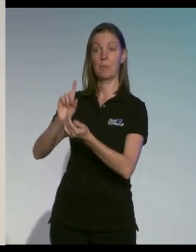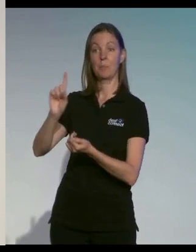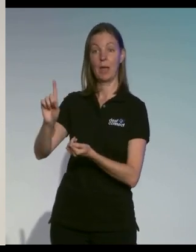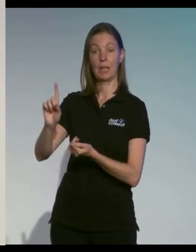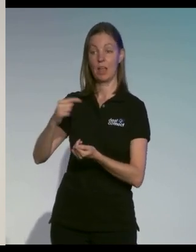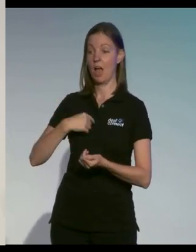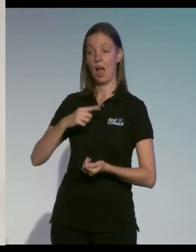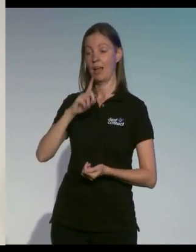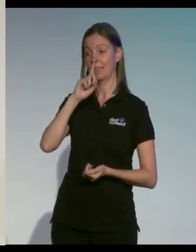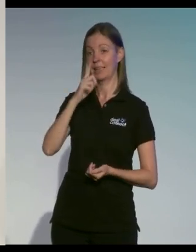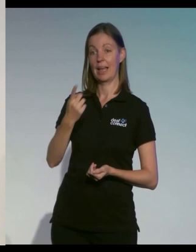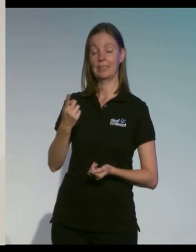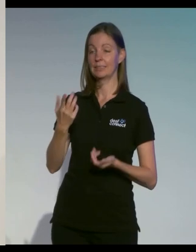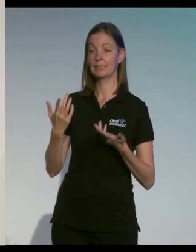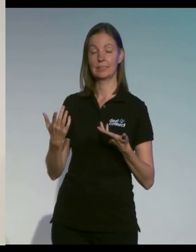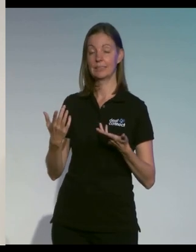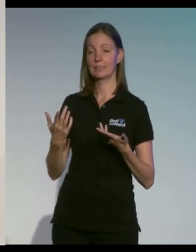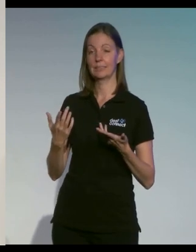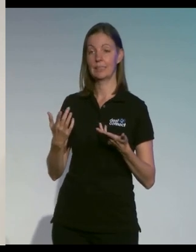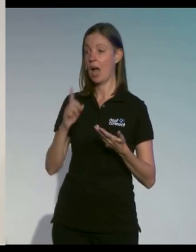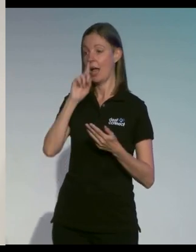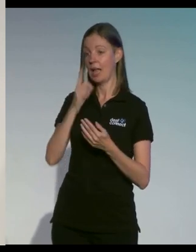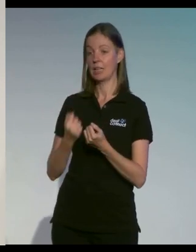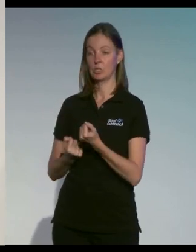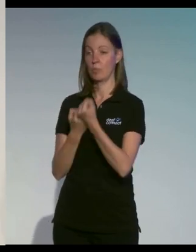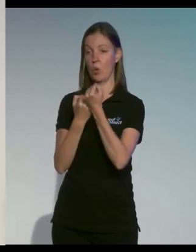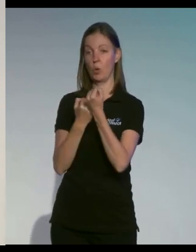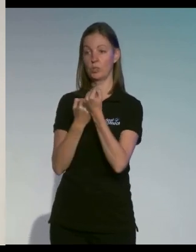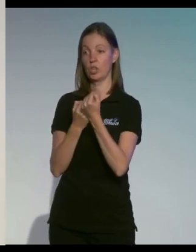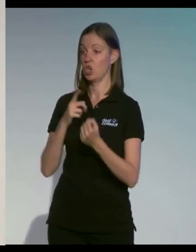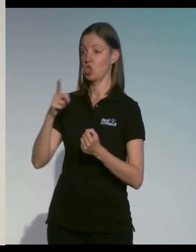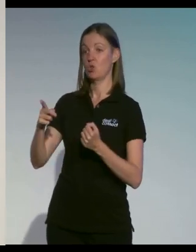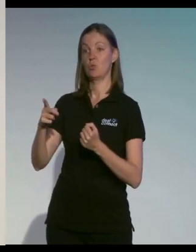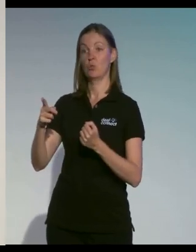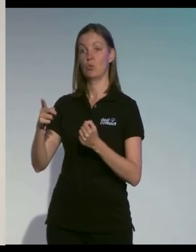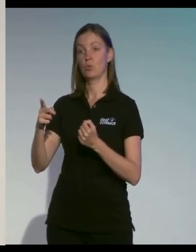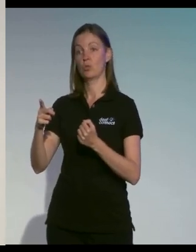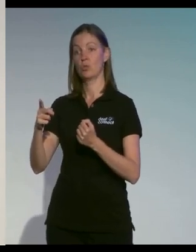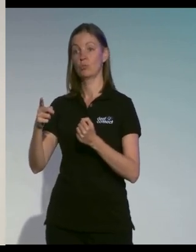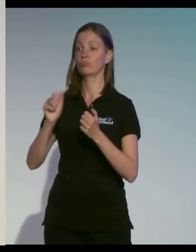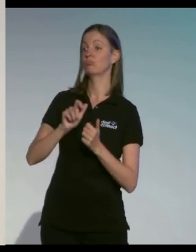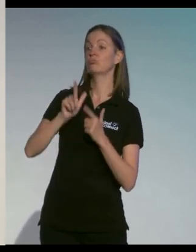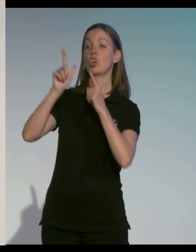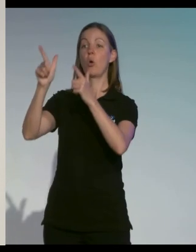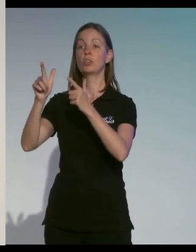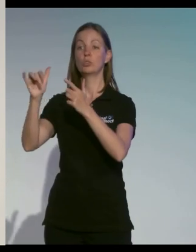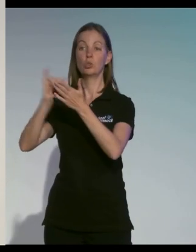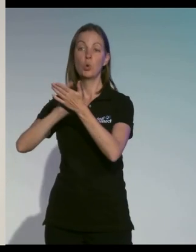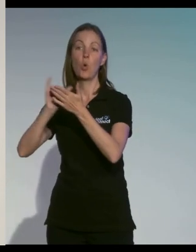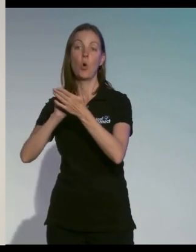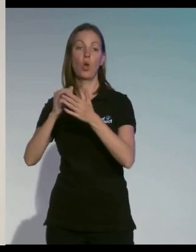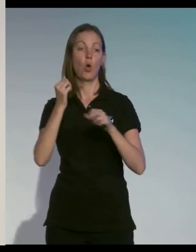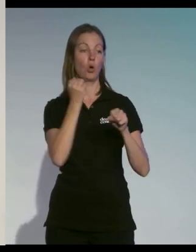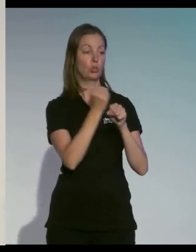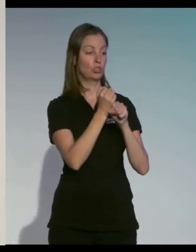can't really, in all conscience, support your taking this to New York and Geneva,